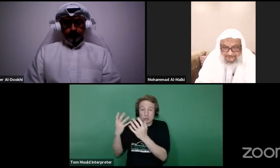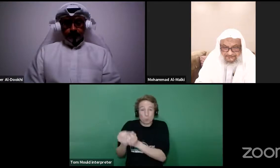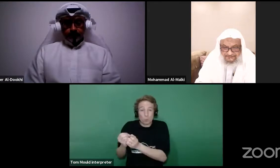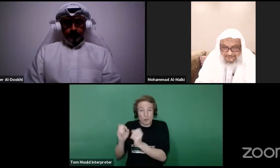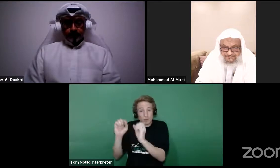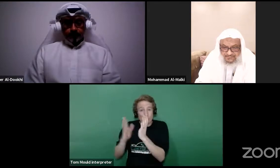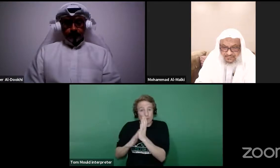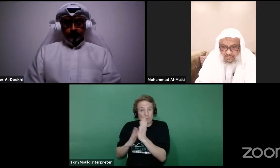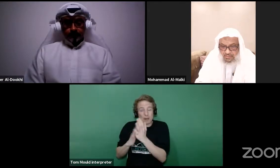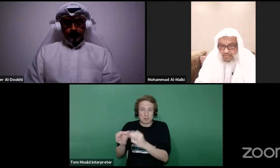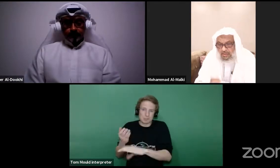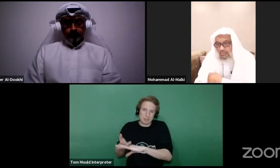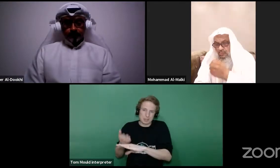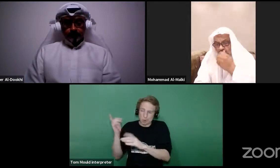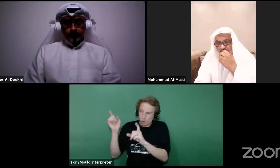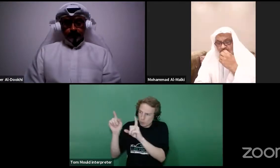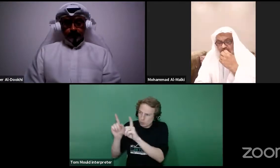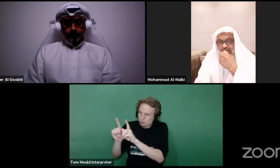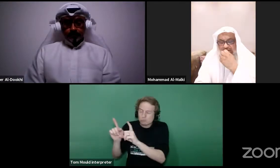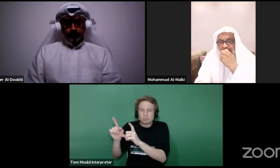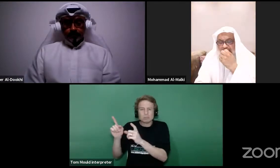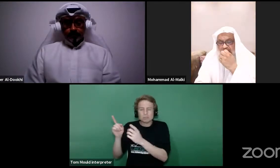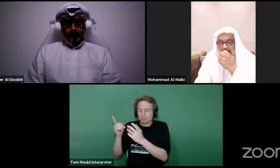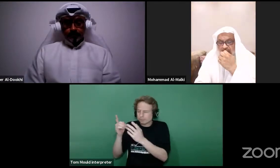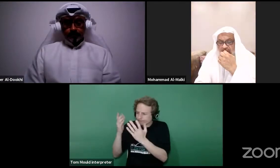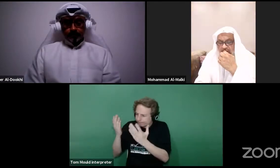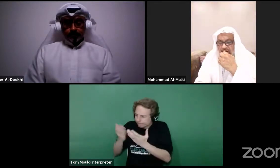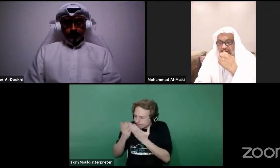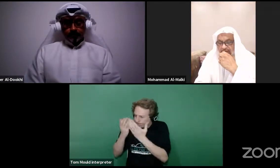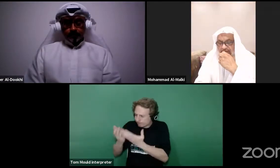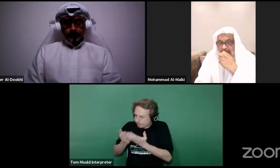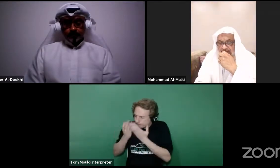whole of Ramadan. And this is how the